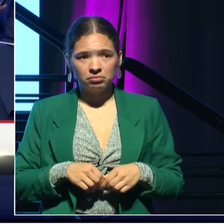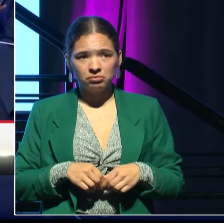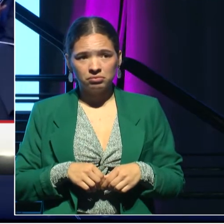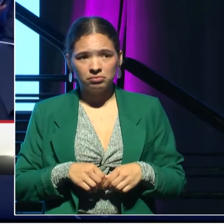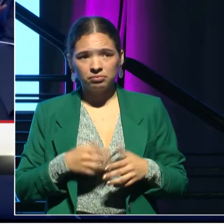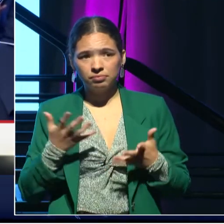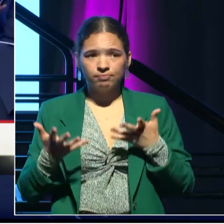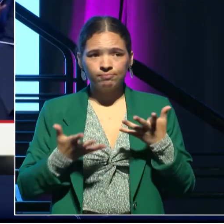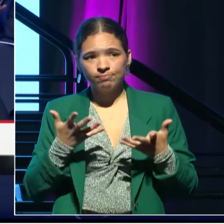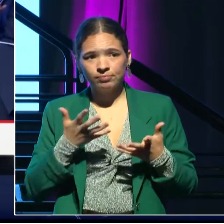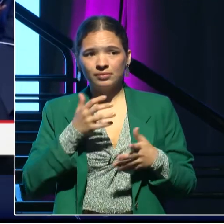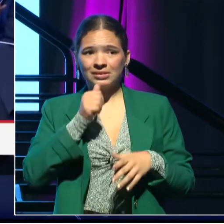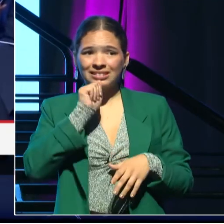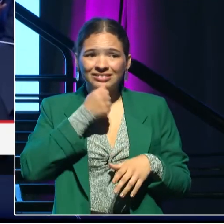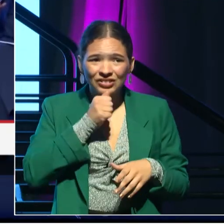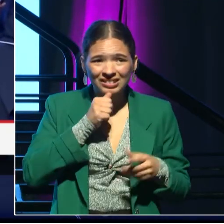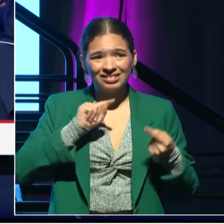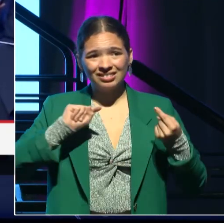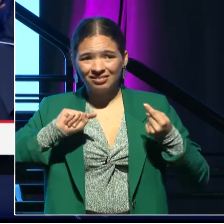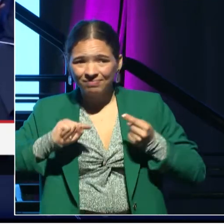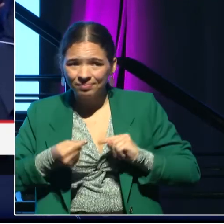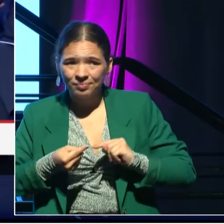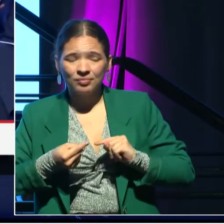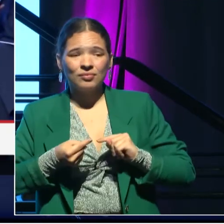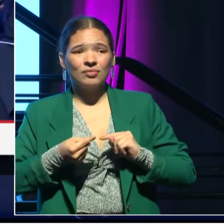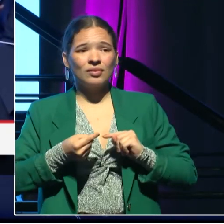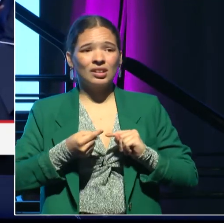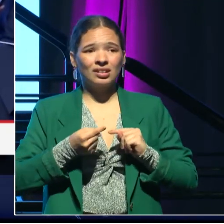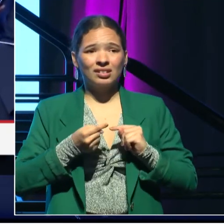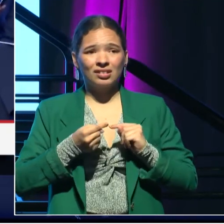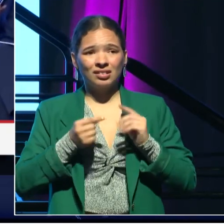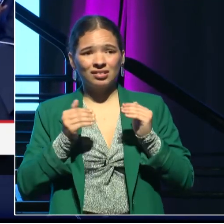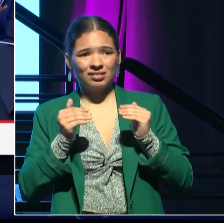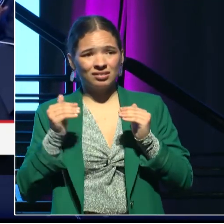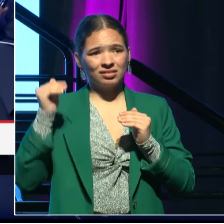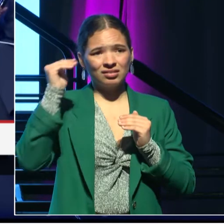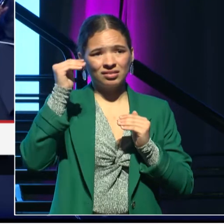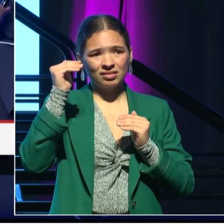for pain is deemed higher than most.